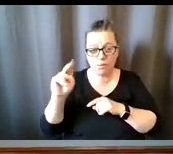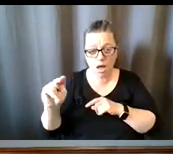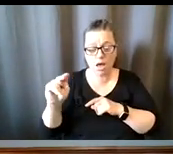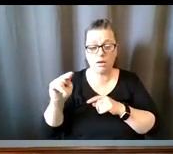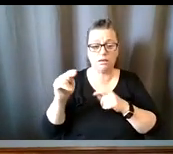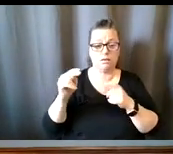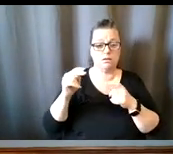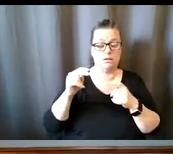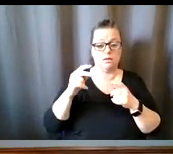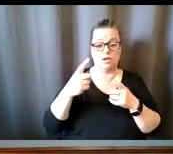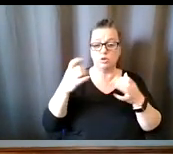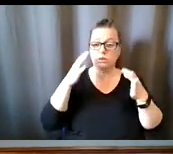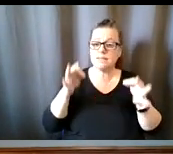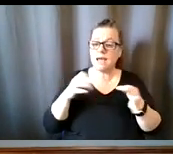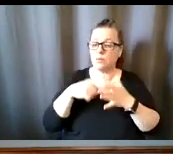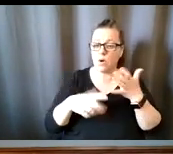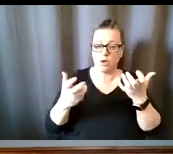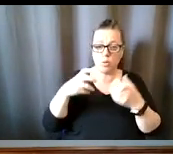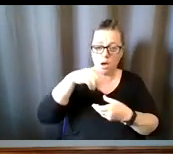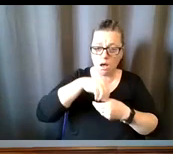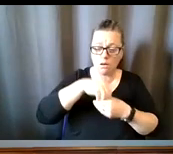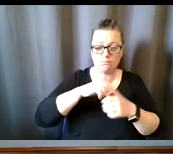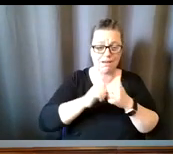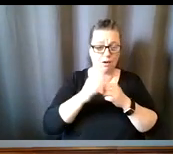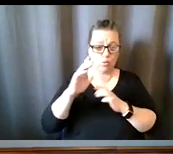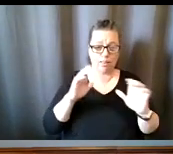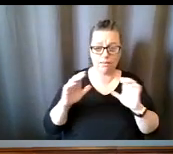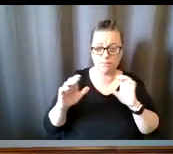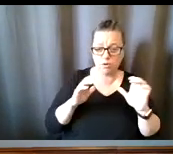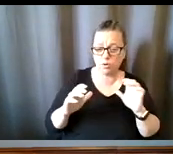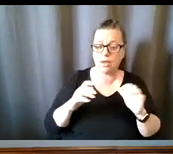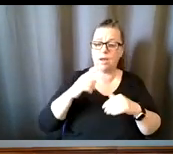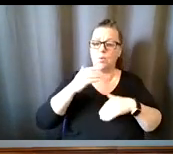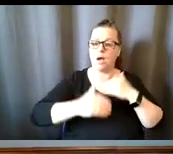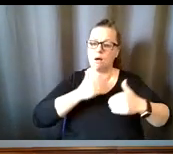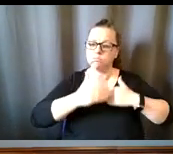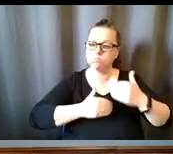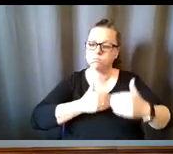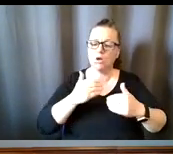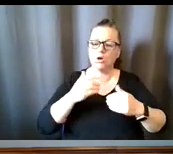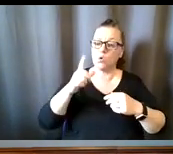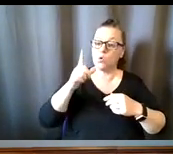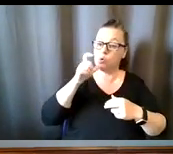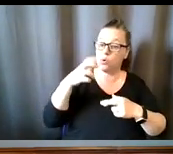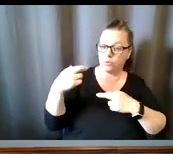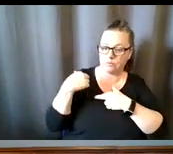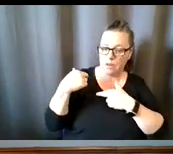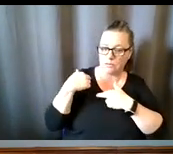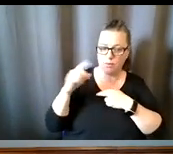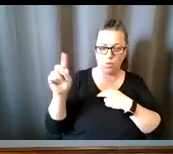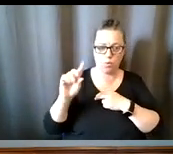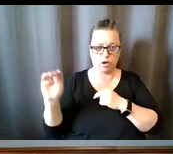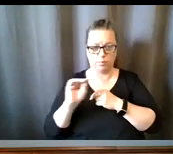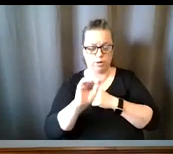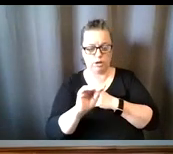do you want to have in it? How are you, what are you going to communicate? What the cadence is, who's going to be responsible, and where are you going to put it, and what format you're going to